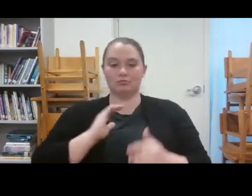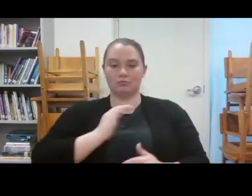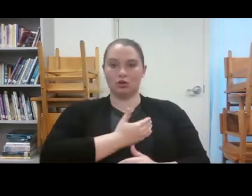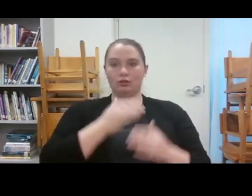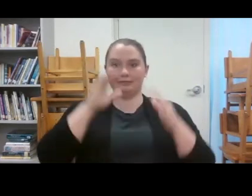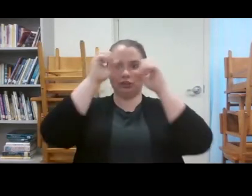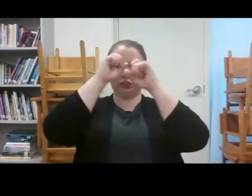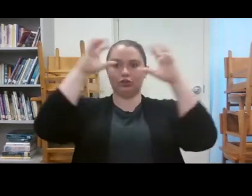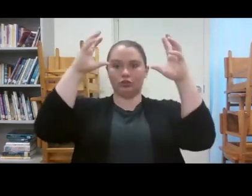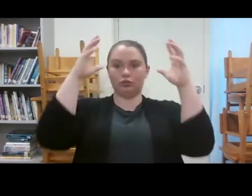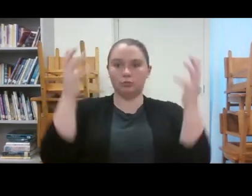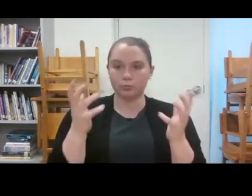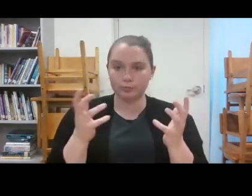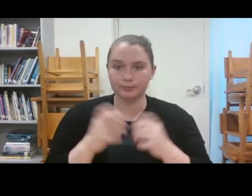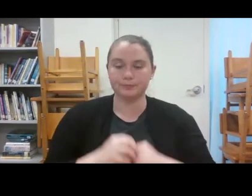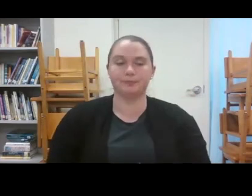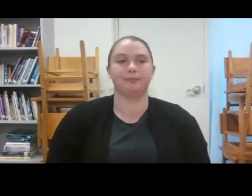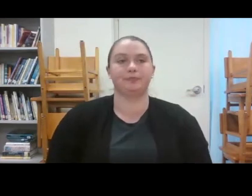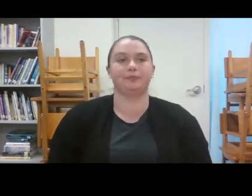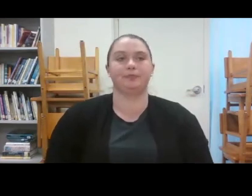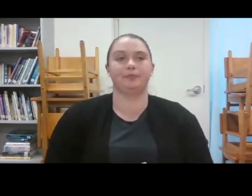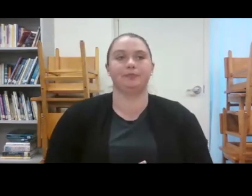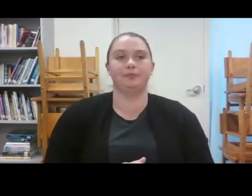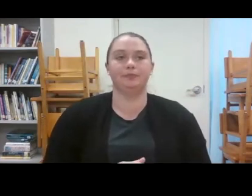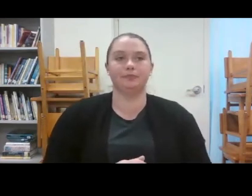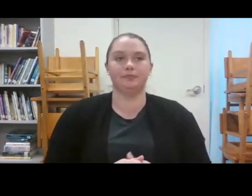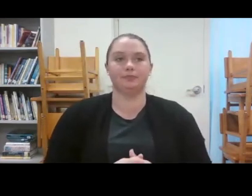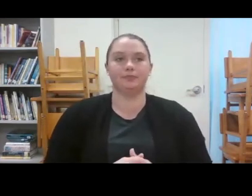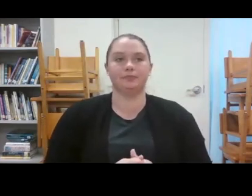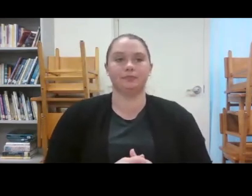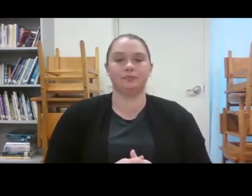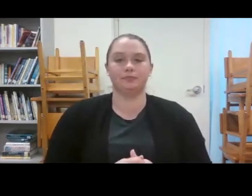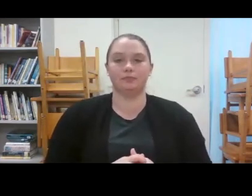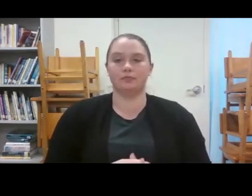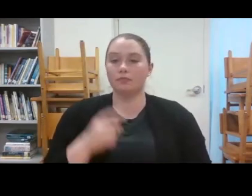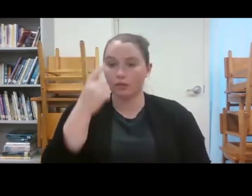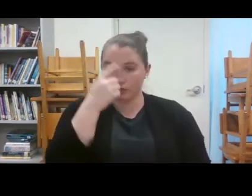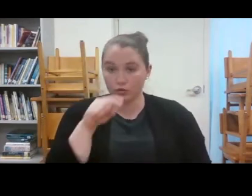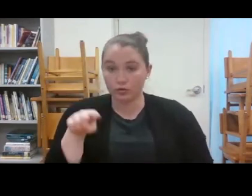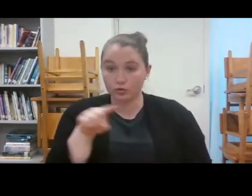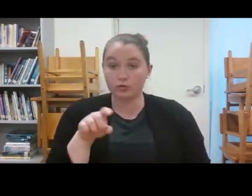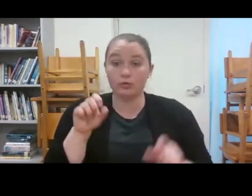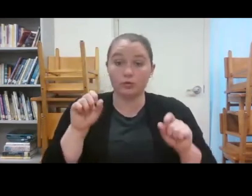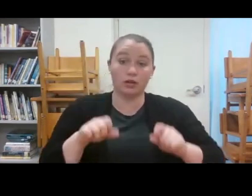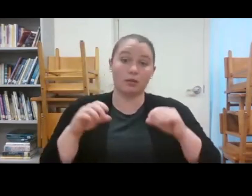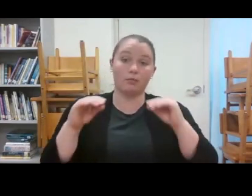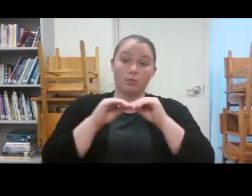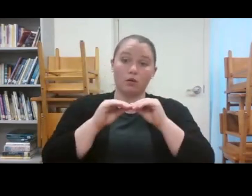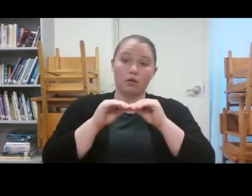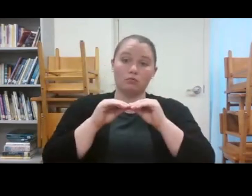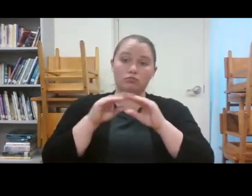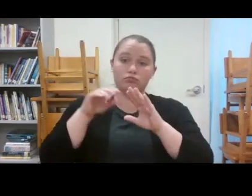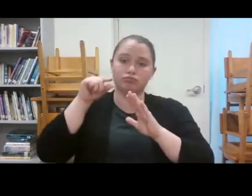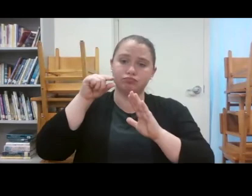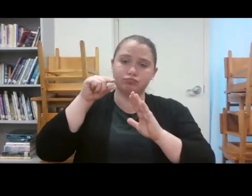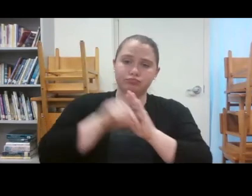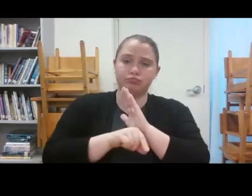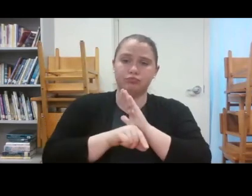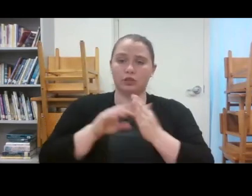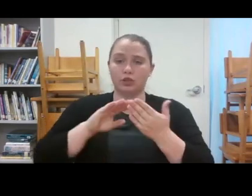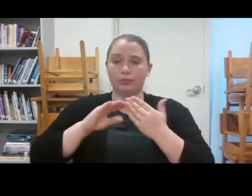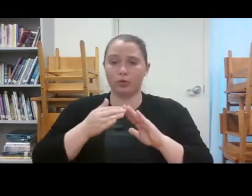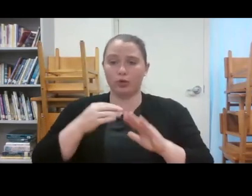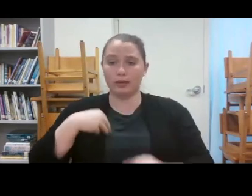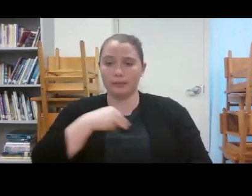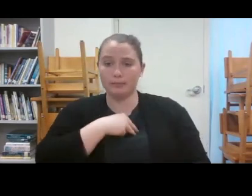is. And then I think, for those that you can go a little bit further as a community member or as